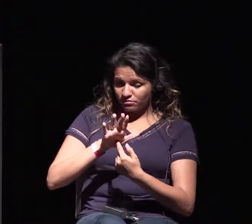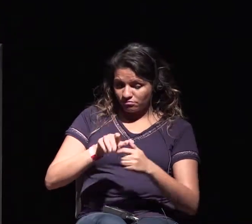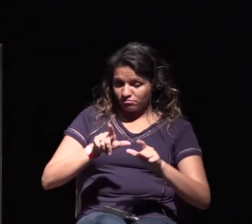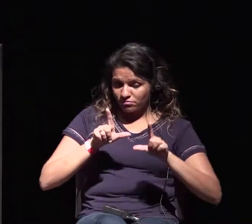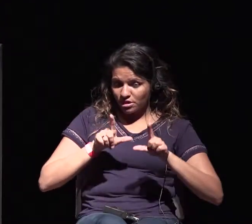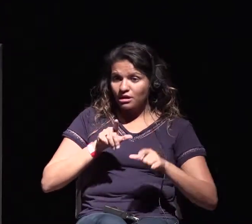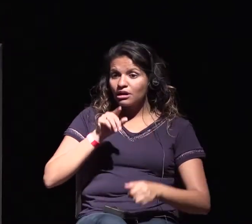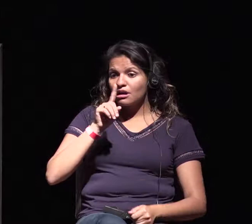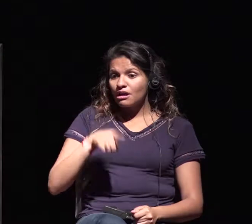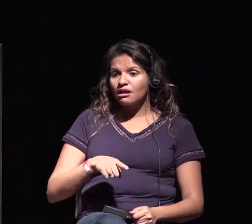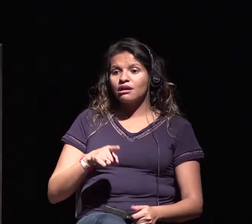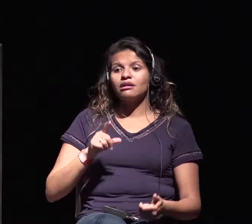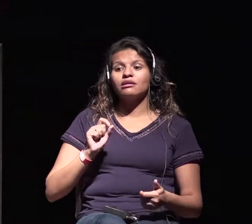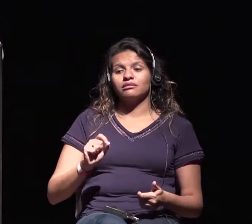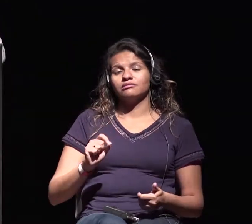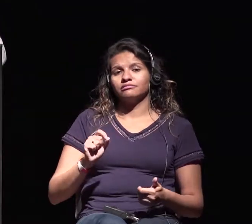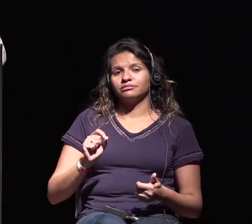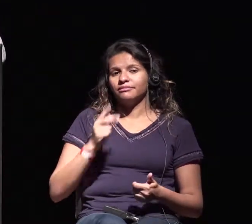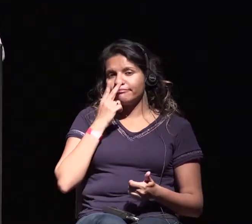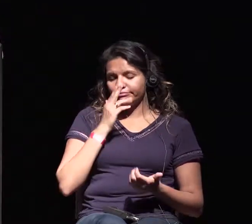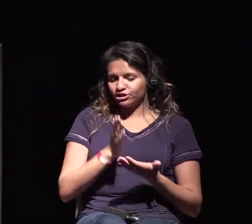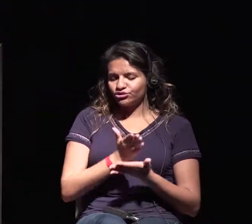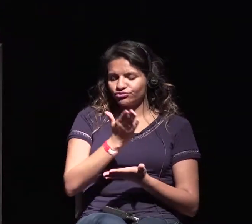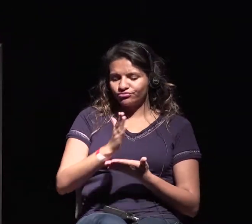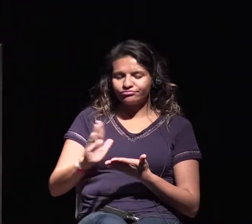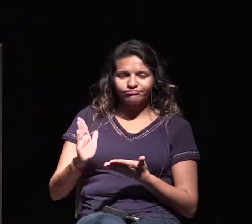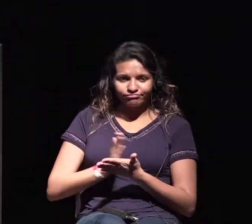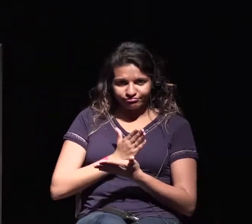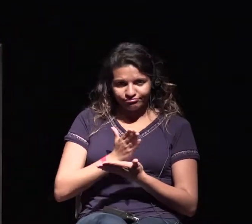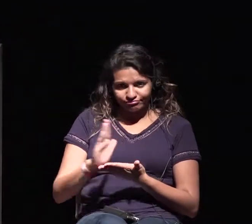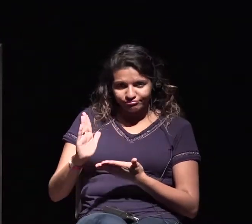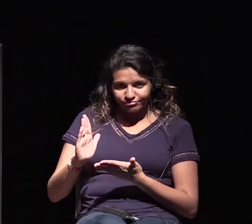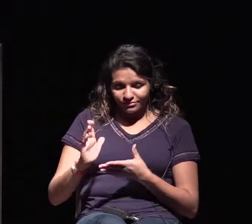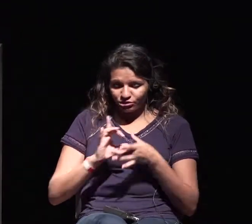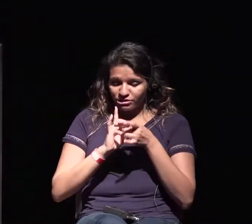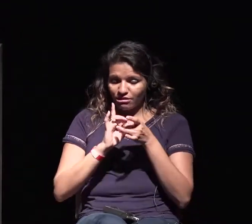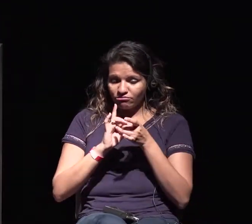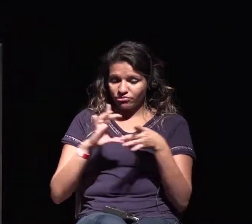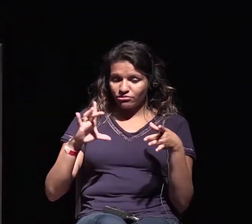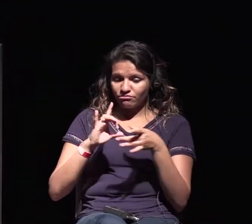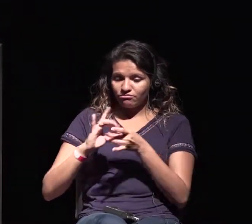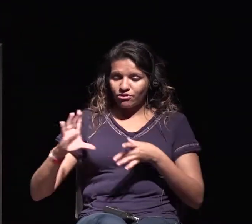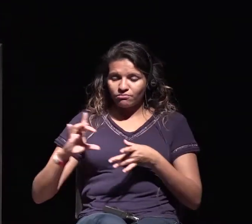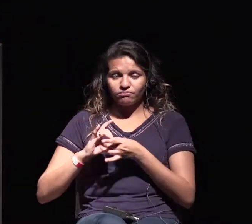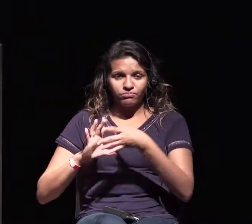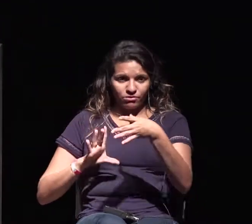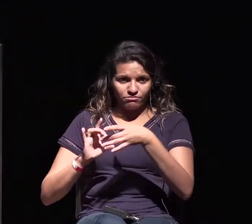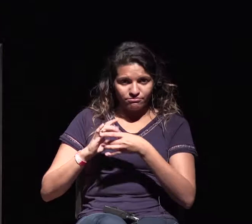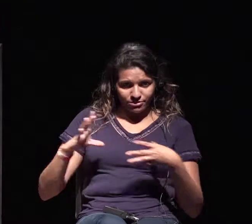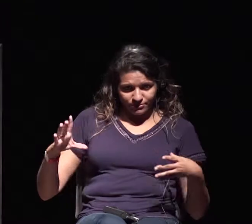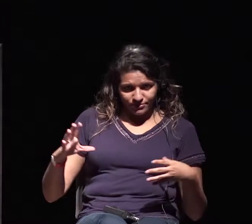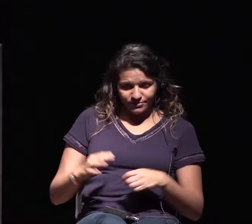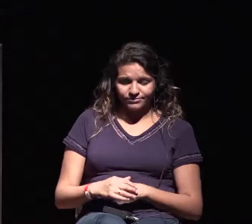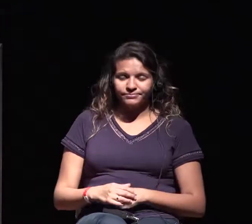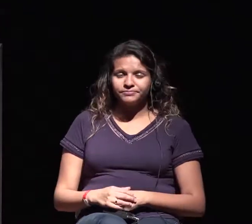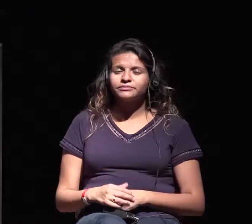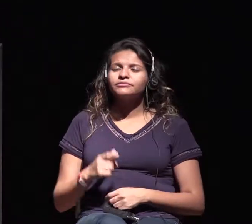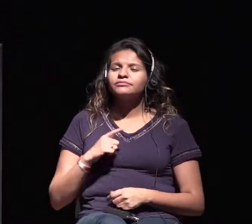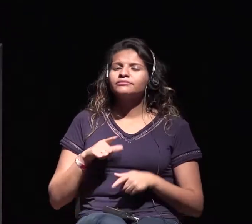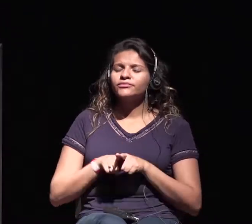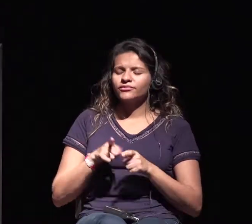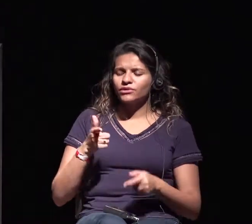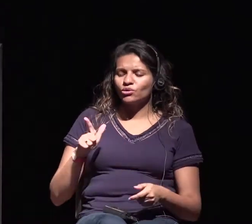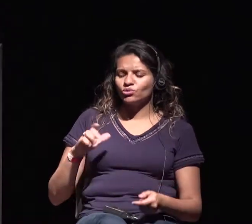Carl Enquist, his heart is found at its roots within the words, and how words are shared through